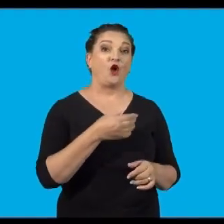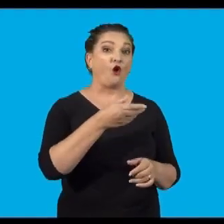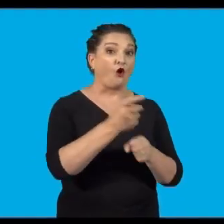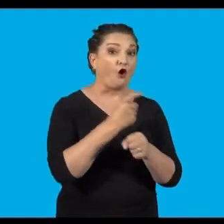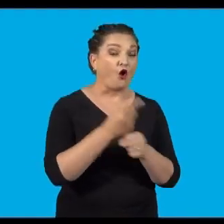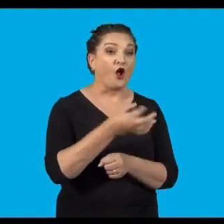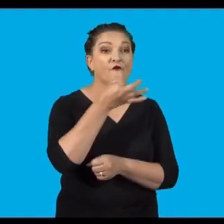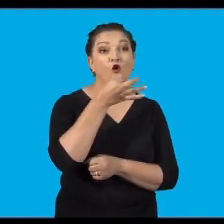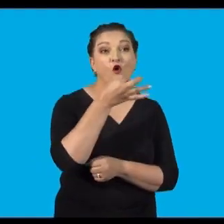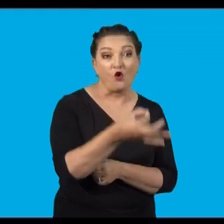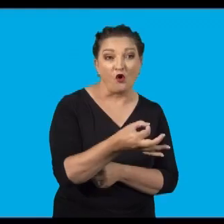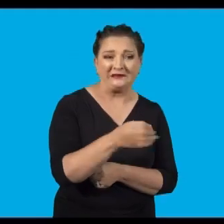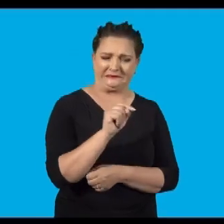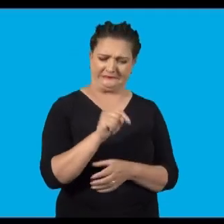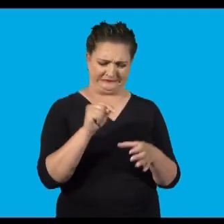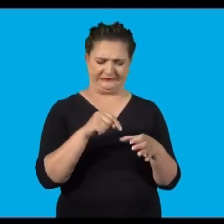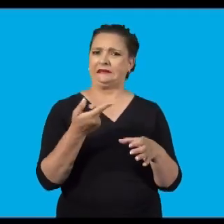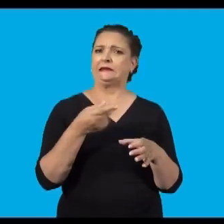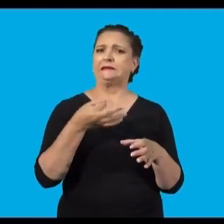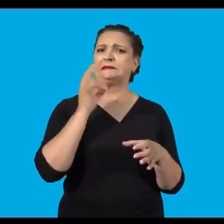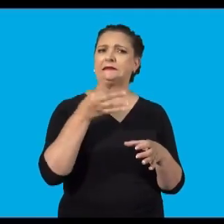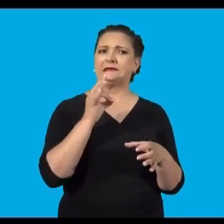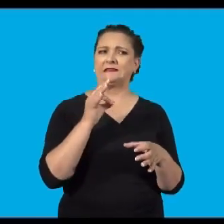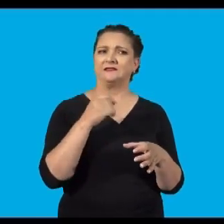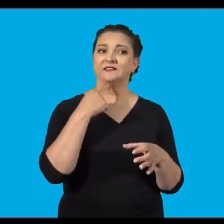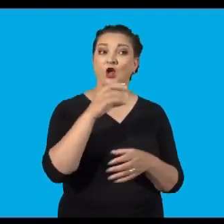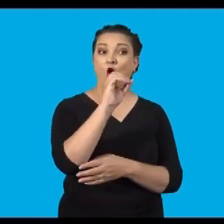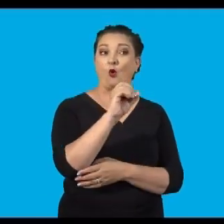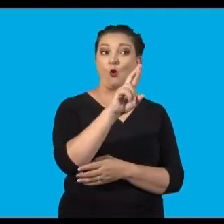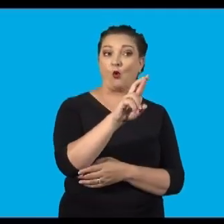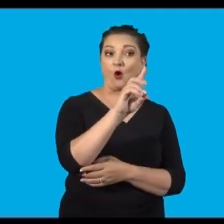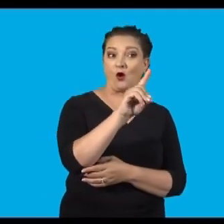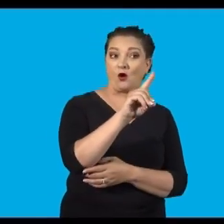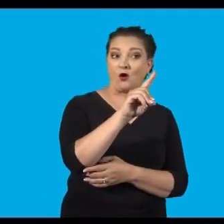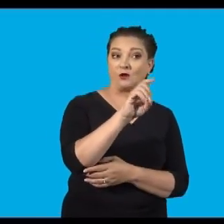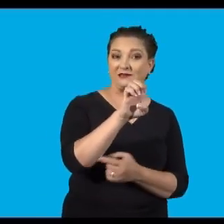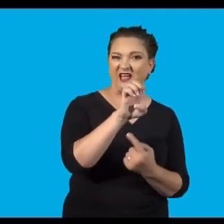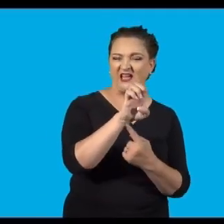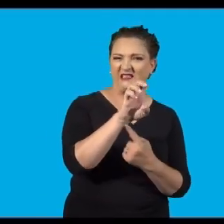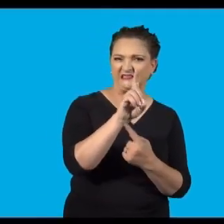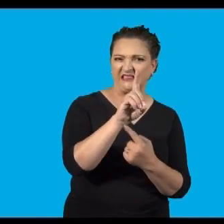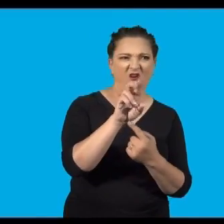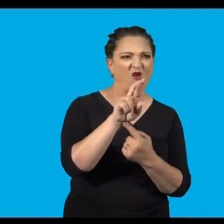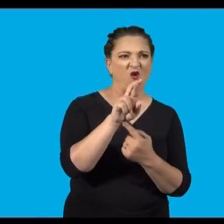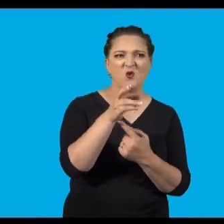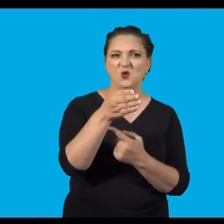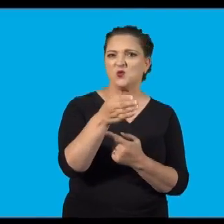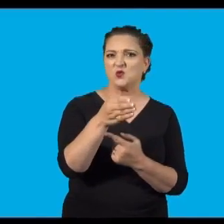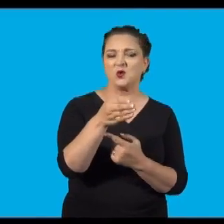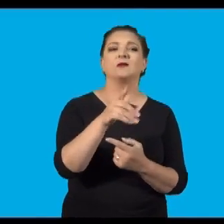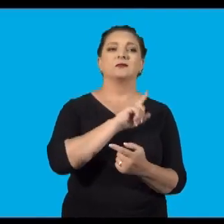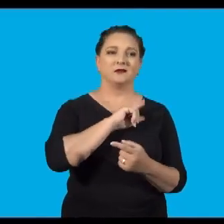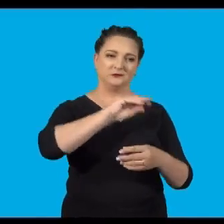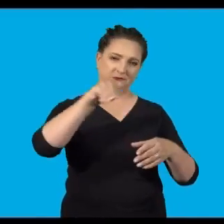all right, a cup of coffee. This is tea, he said. So if you look at the word ordered, all right, that is ordered.